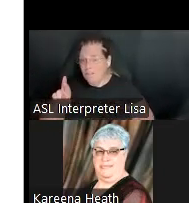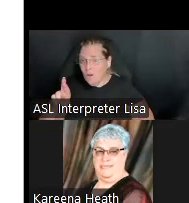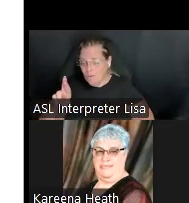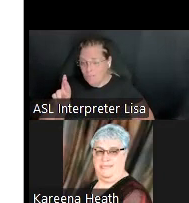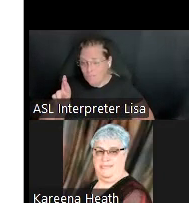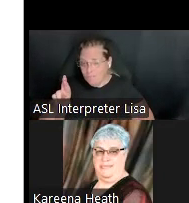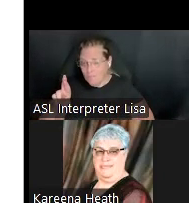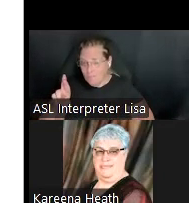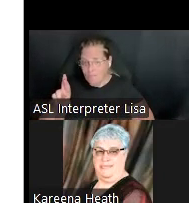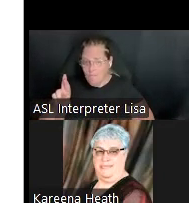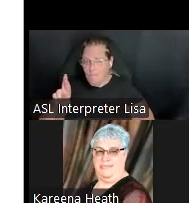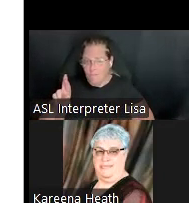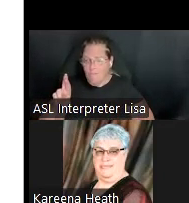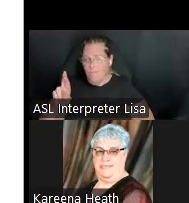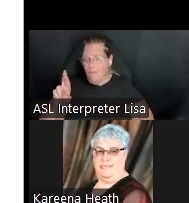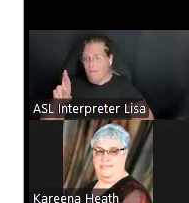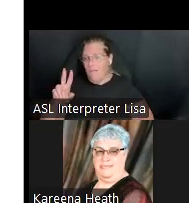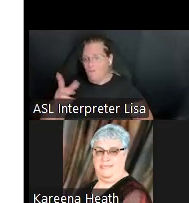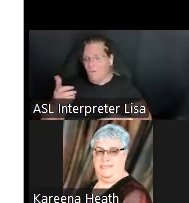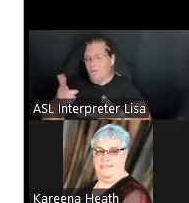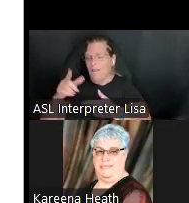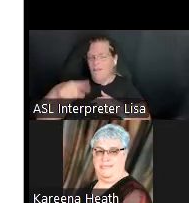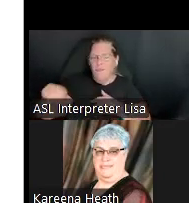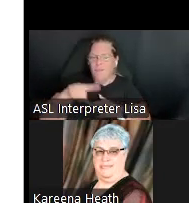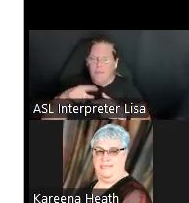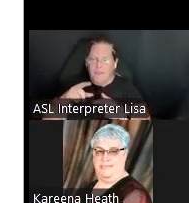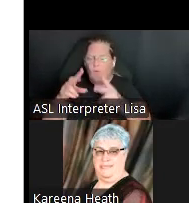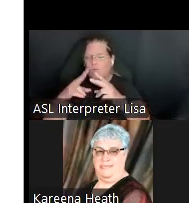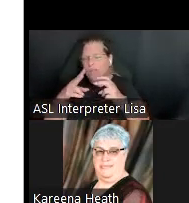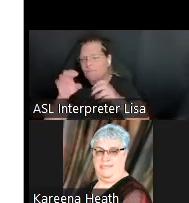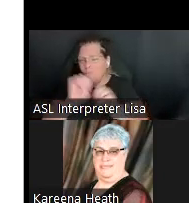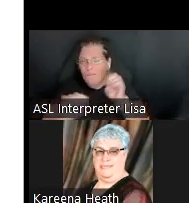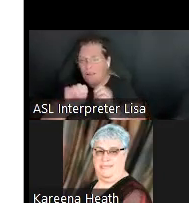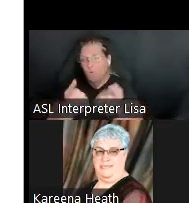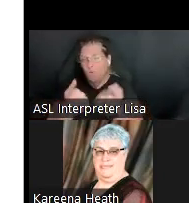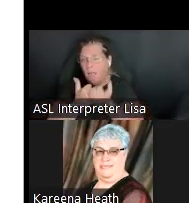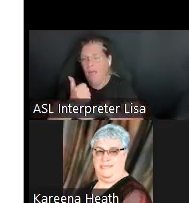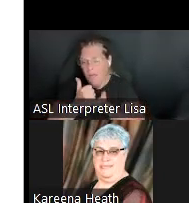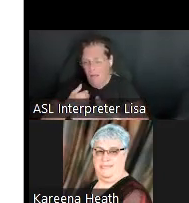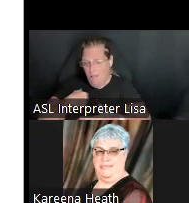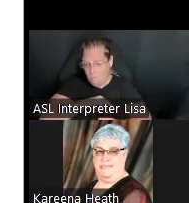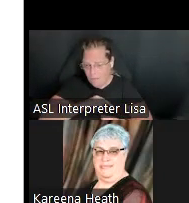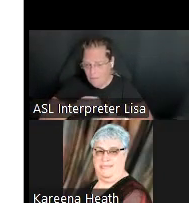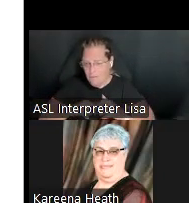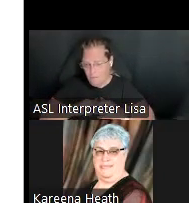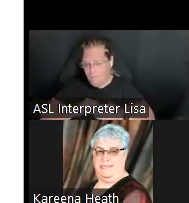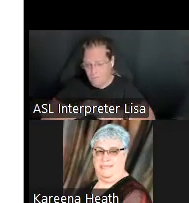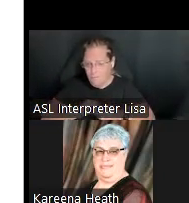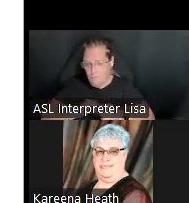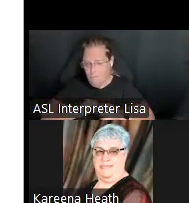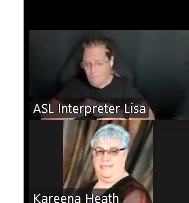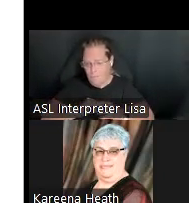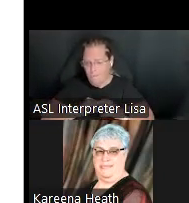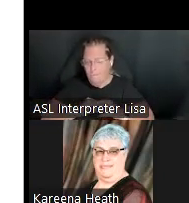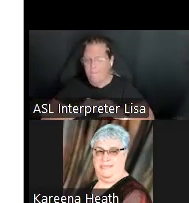updated evaluations is needed to provide us some insight. So we are having a little bit of a struggle in the South region. And we've had